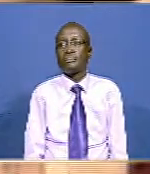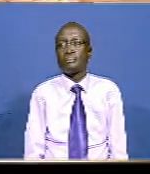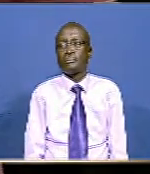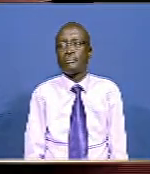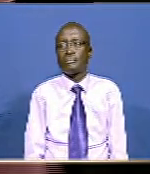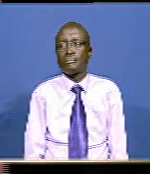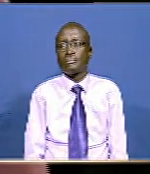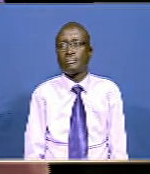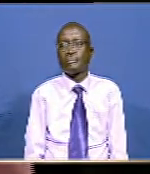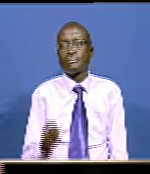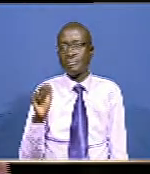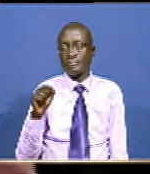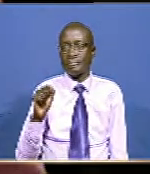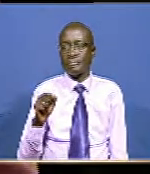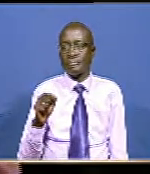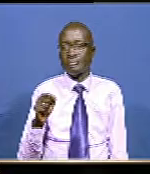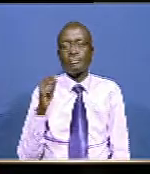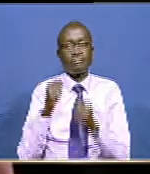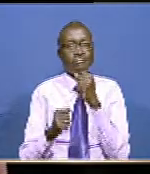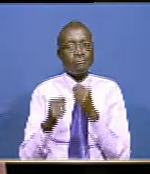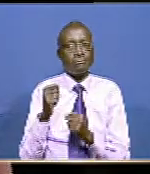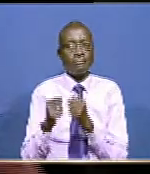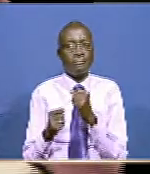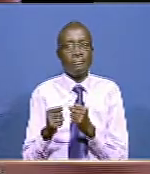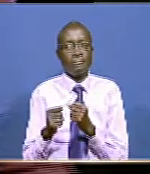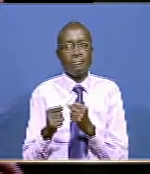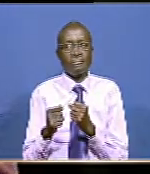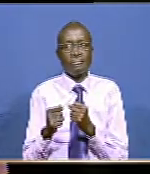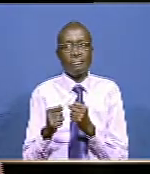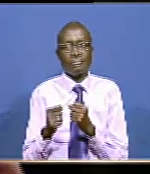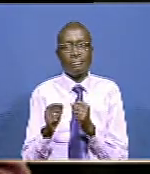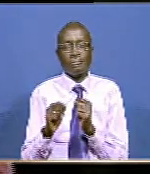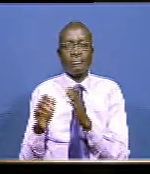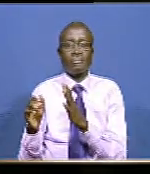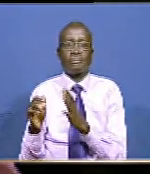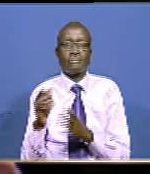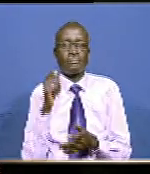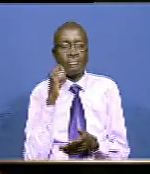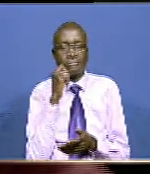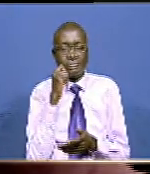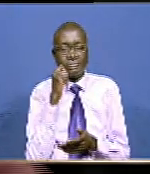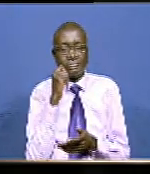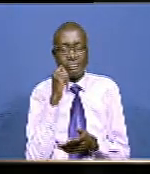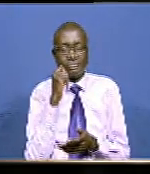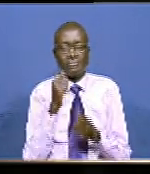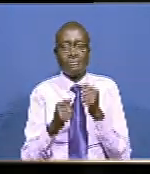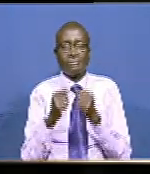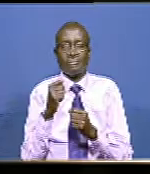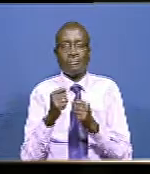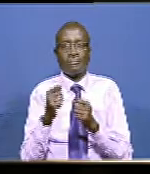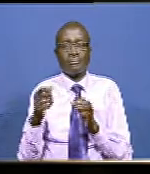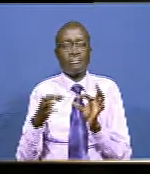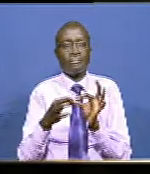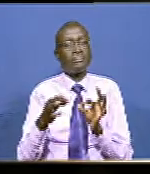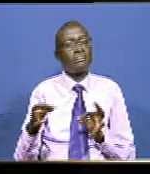Yeah. Race, achana na ya rangi, acha tukimbie, take some miles, acha